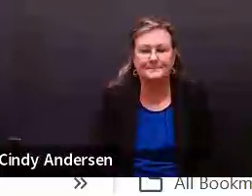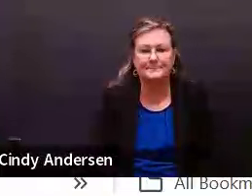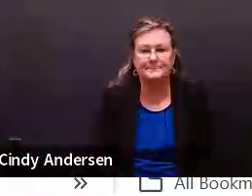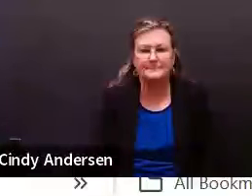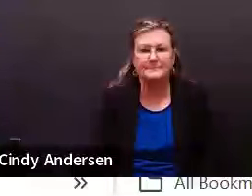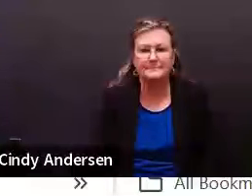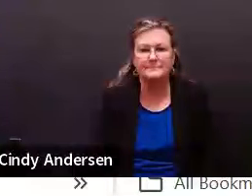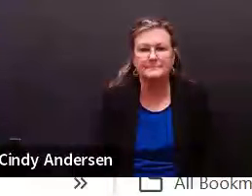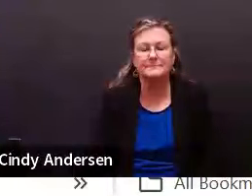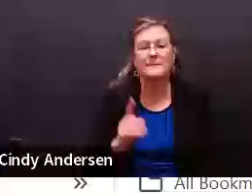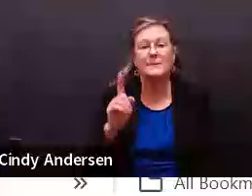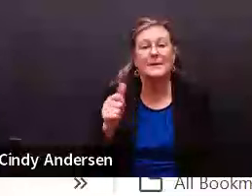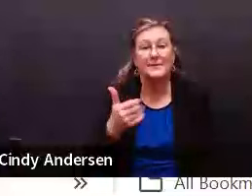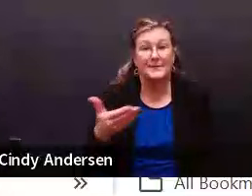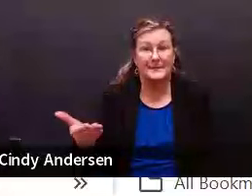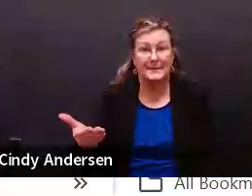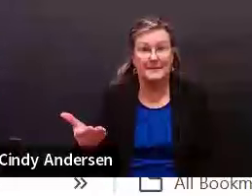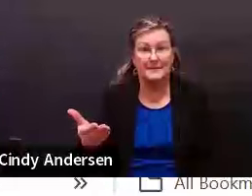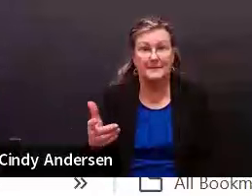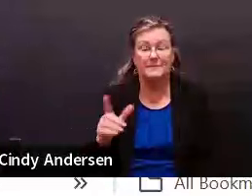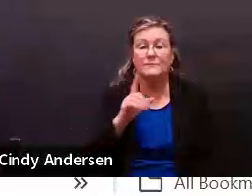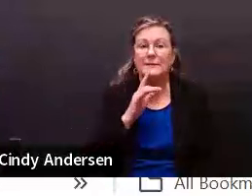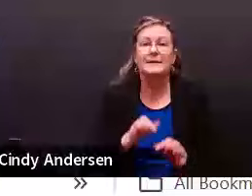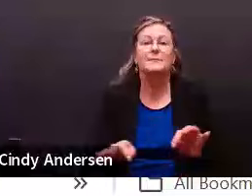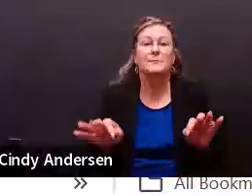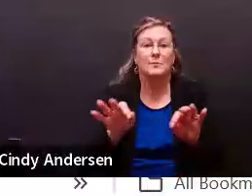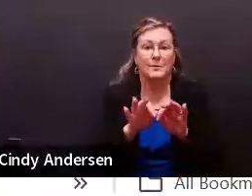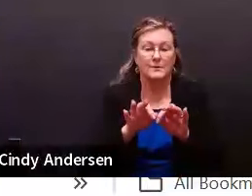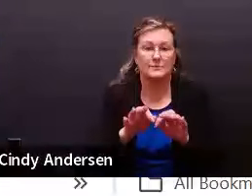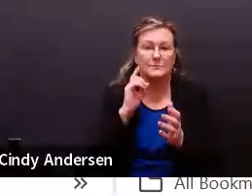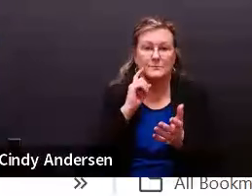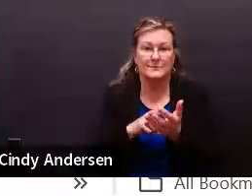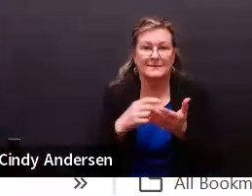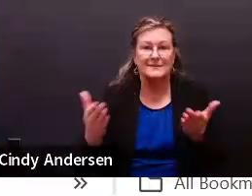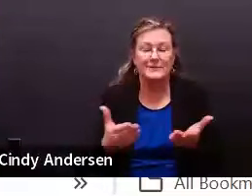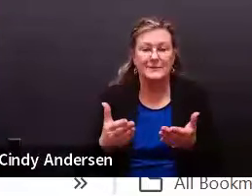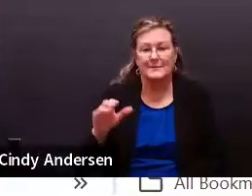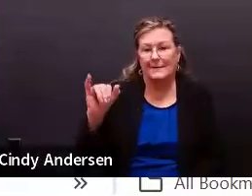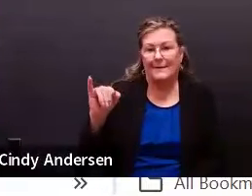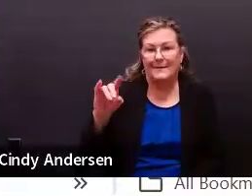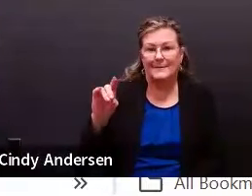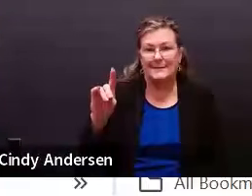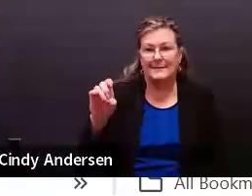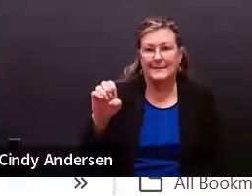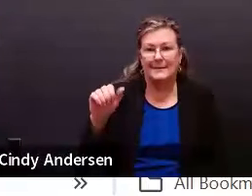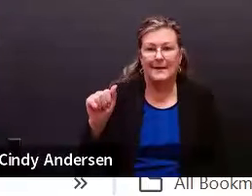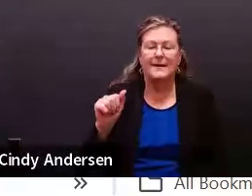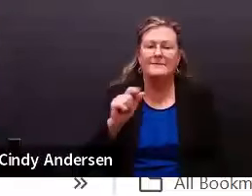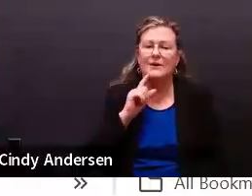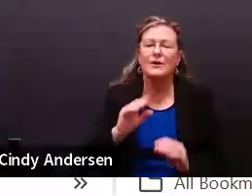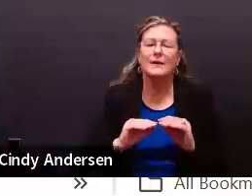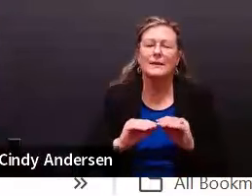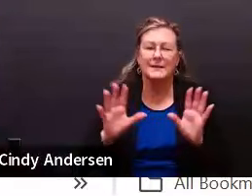So one of the other things that is really important to take note here is IDEA and ESSA are also very